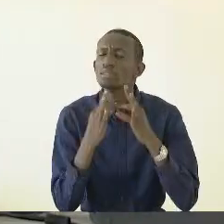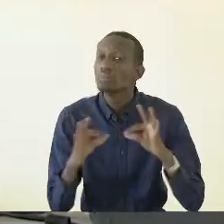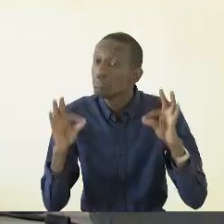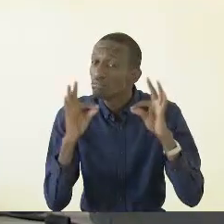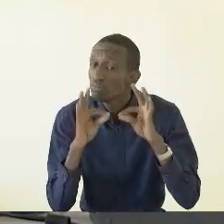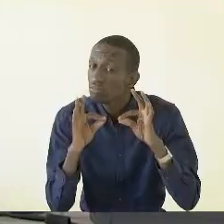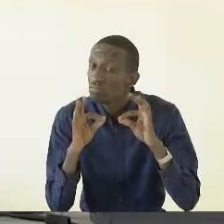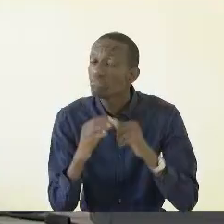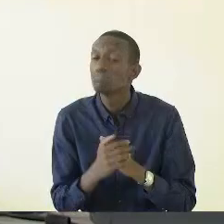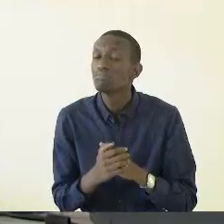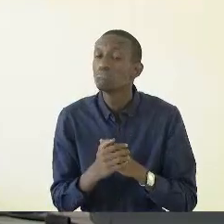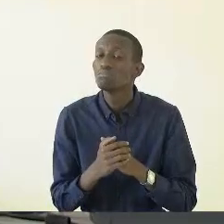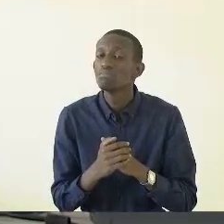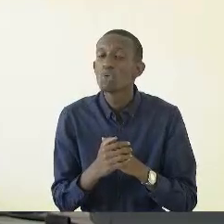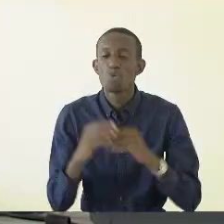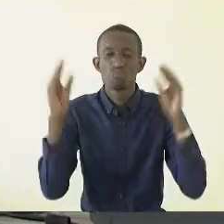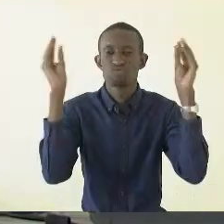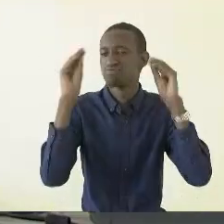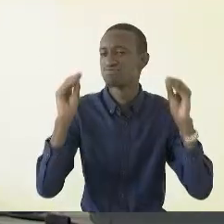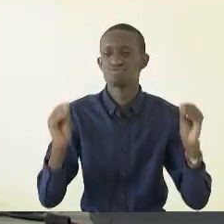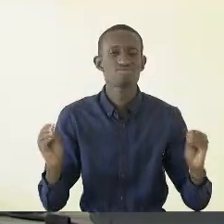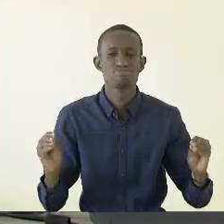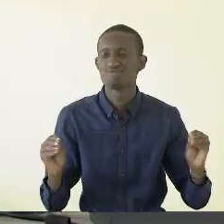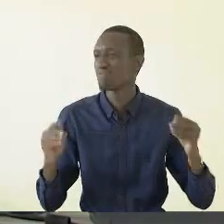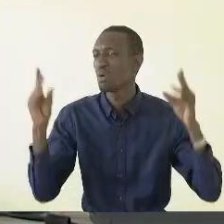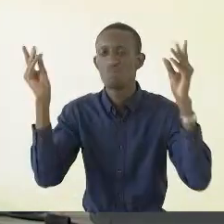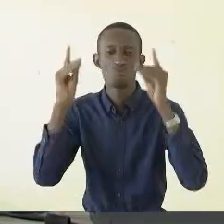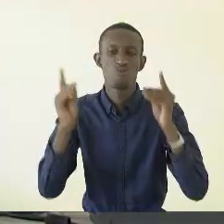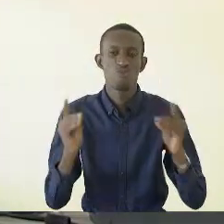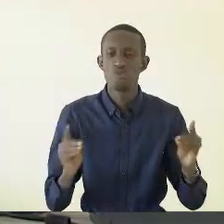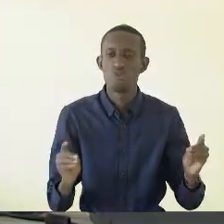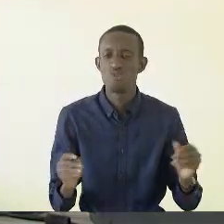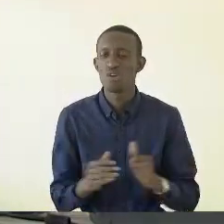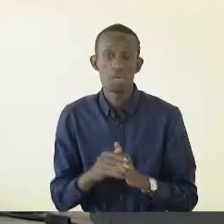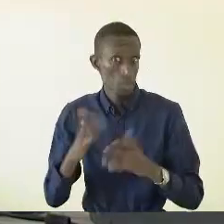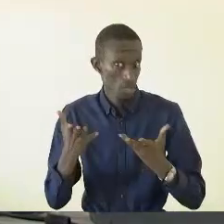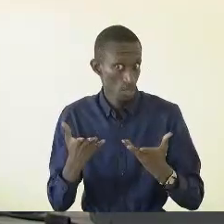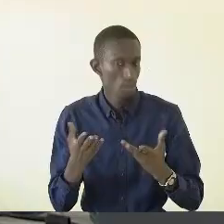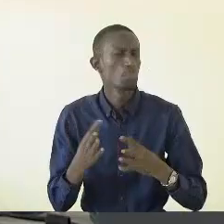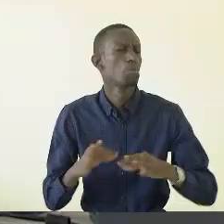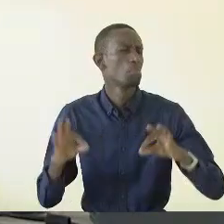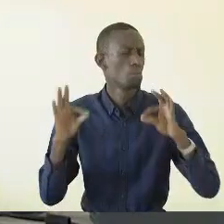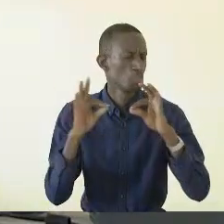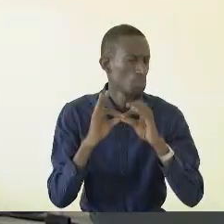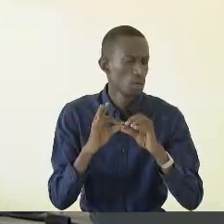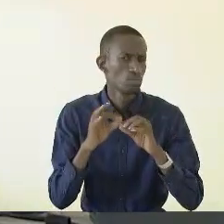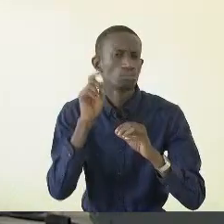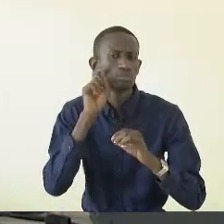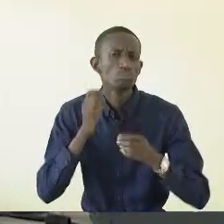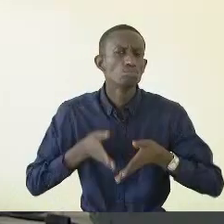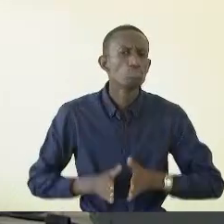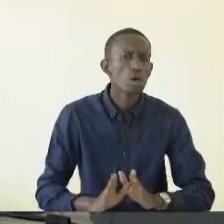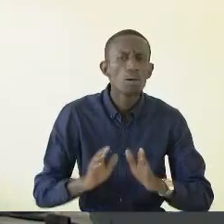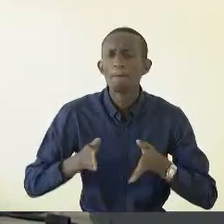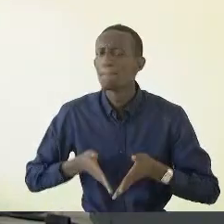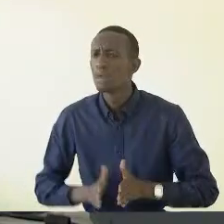for decoration. They are also important for reproduction. This is an important point,